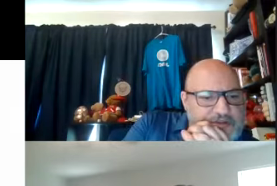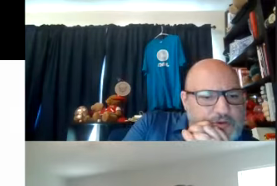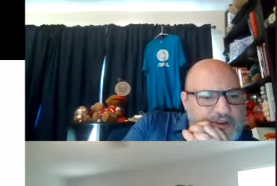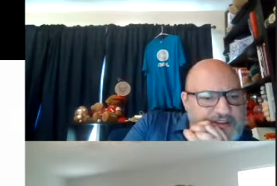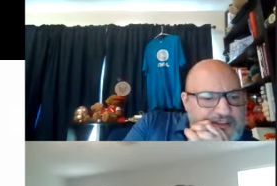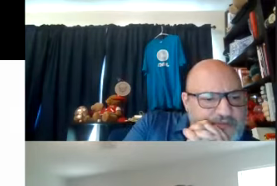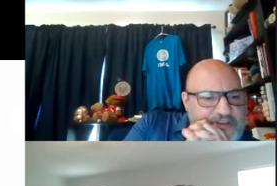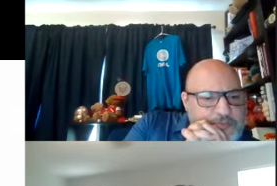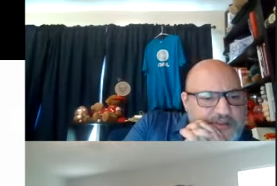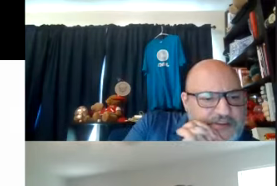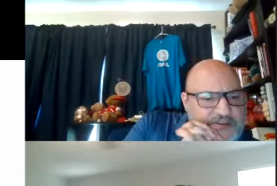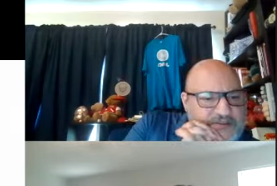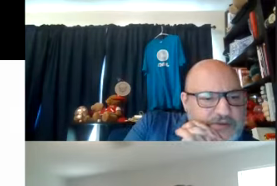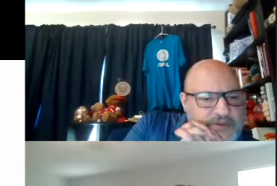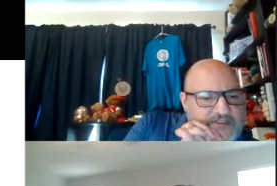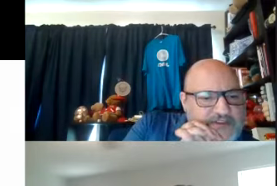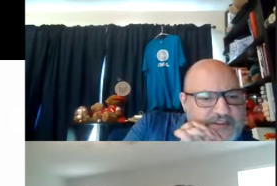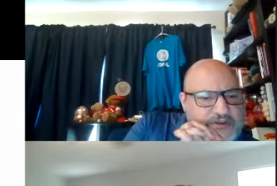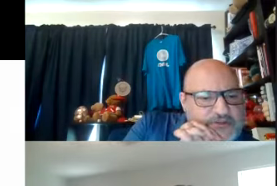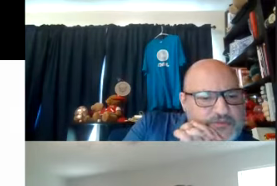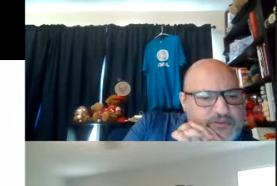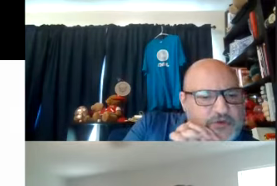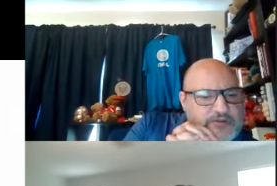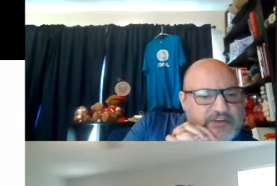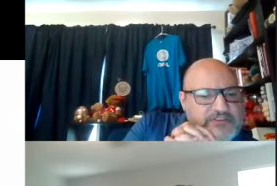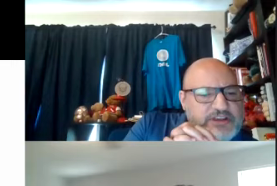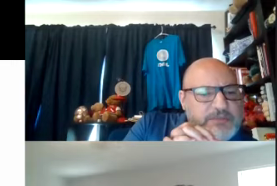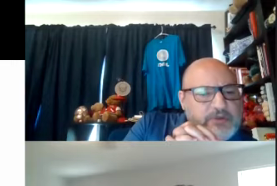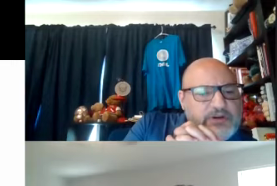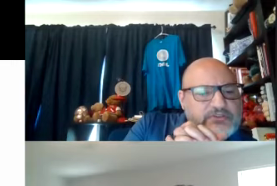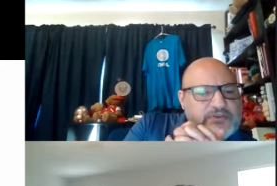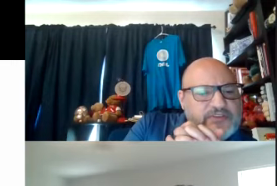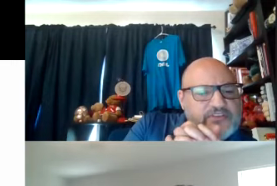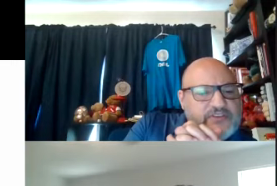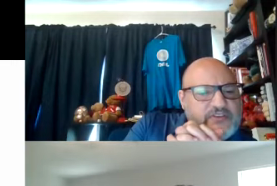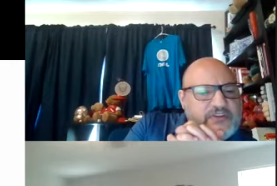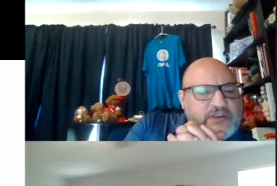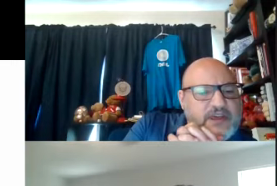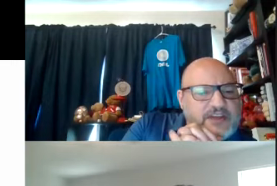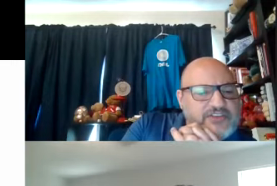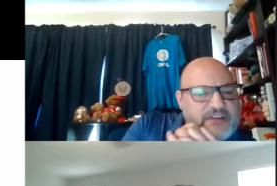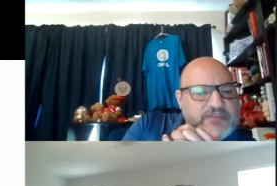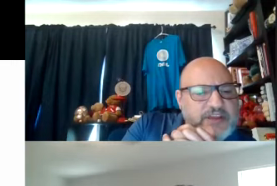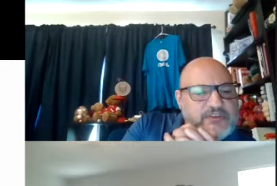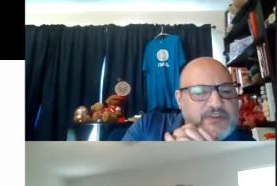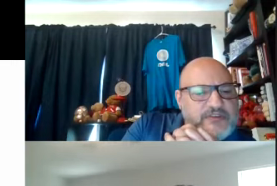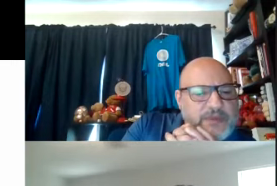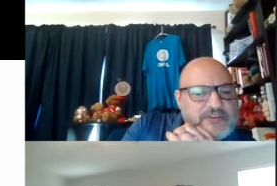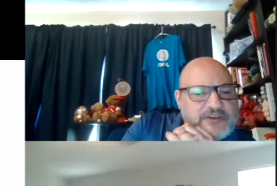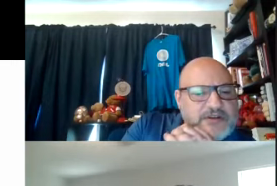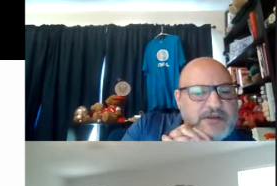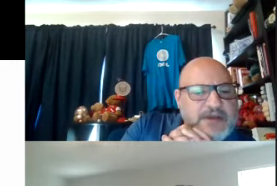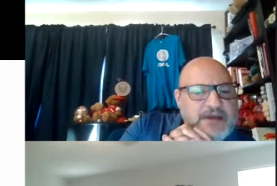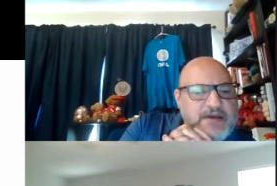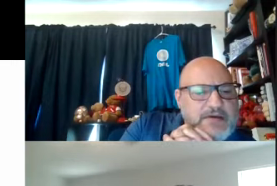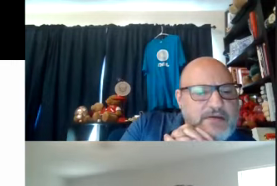we add the core idea of each process? We can say that transcription is where information is copied, whereas translation is the change of language of the